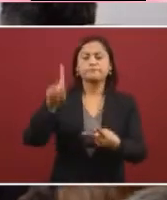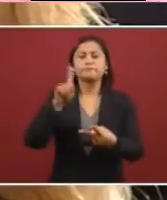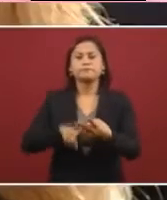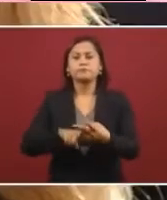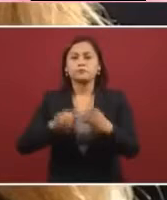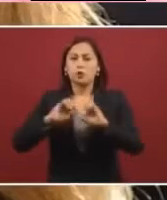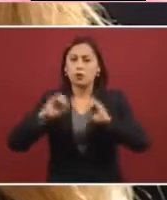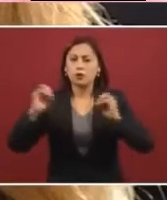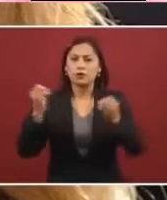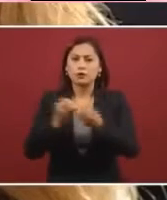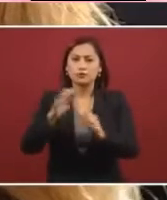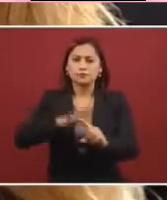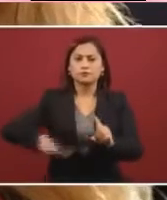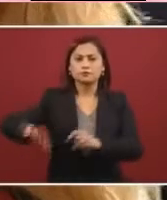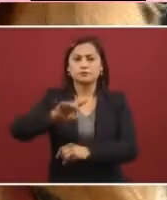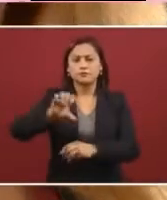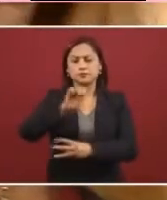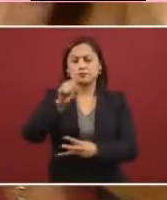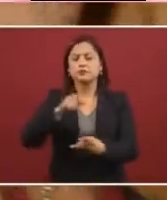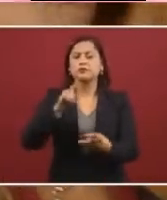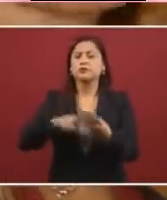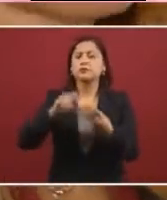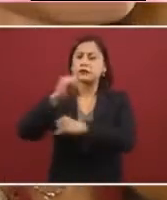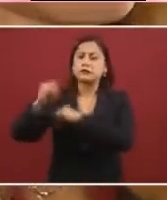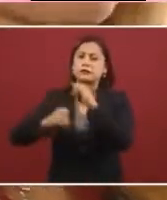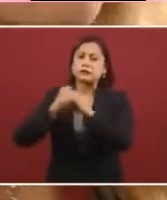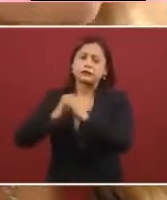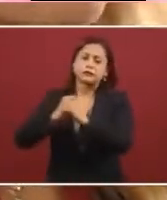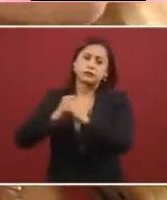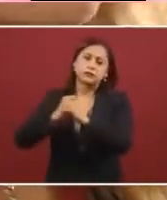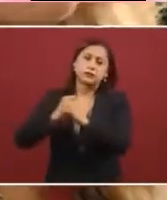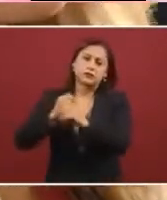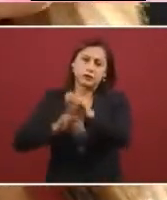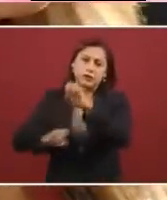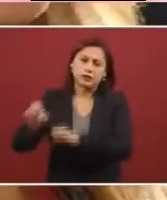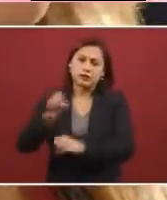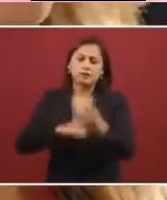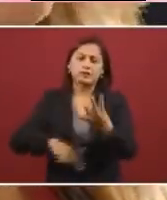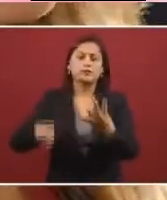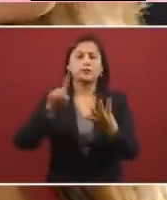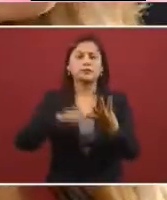initiative, and external sources.